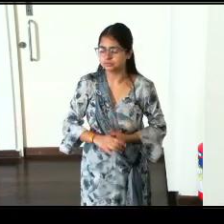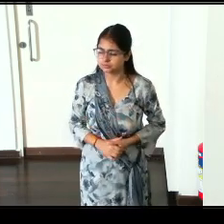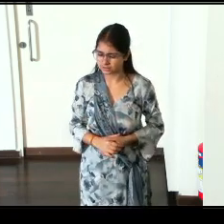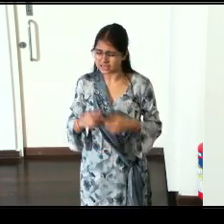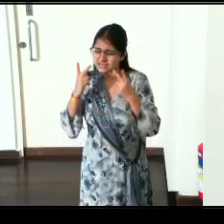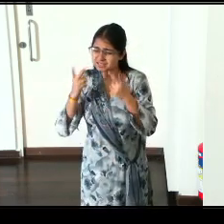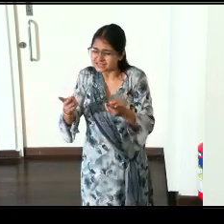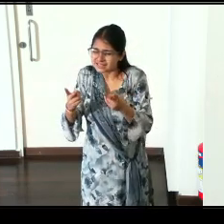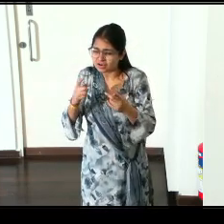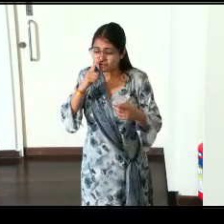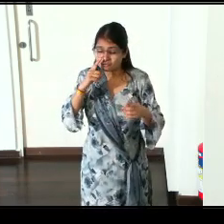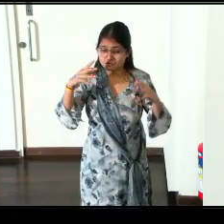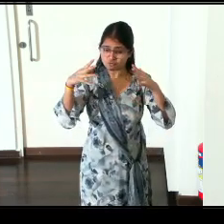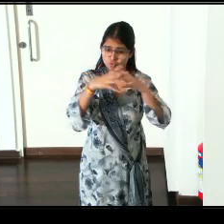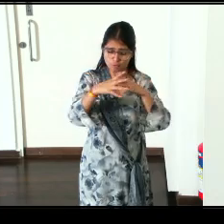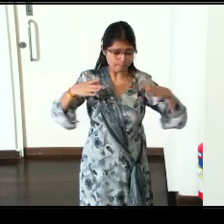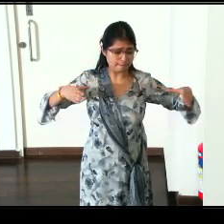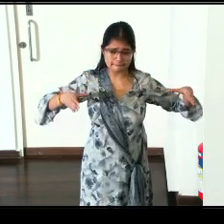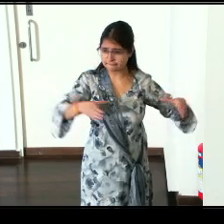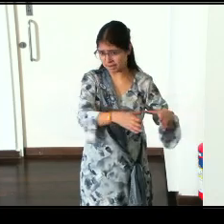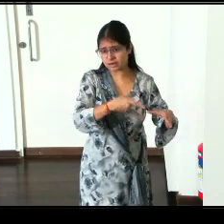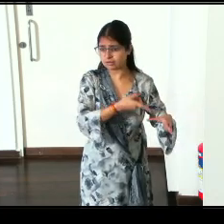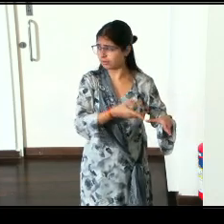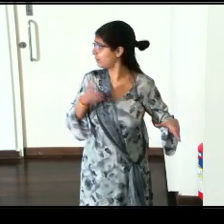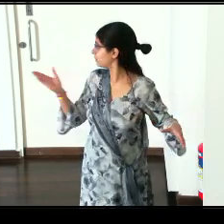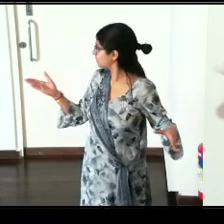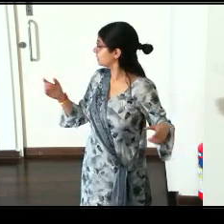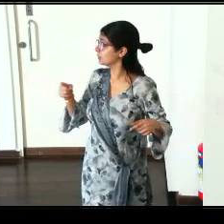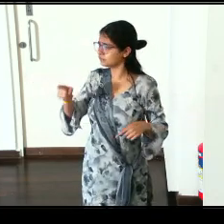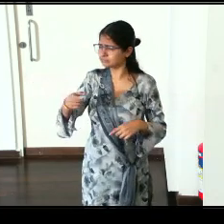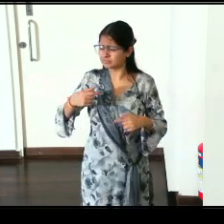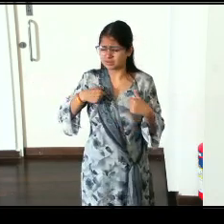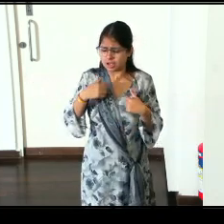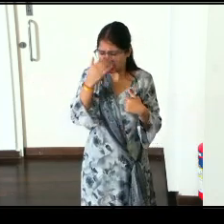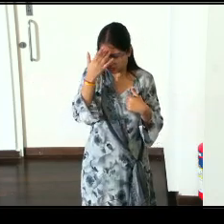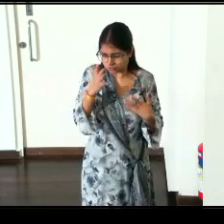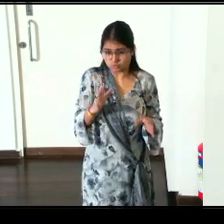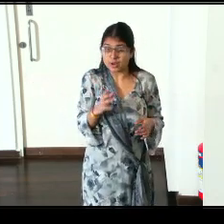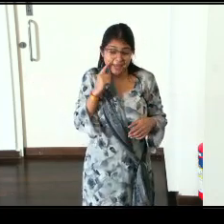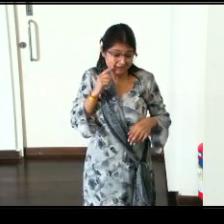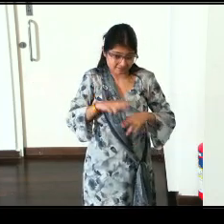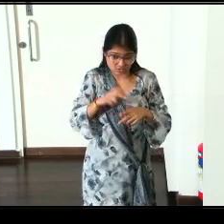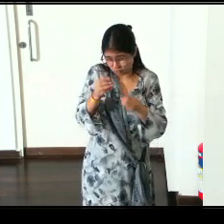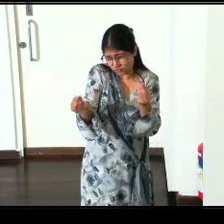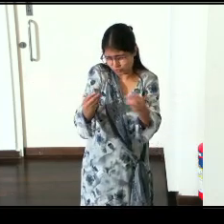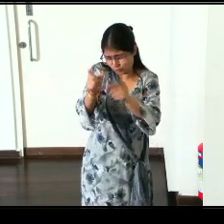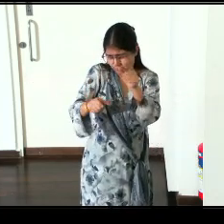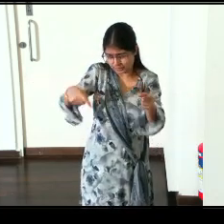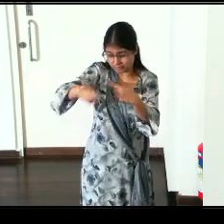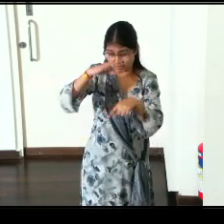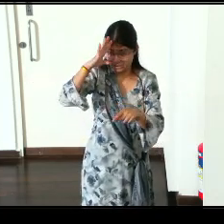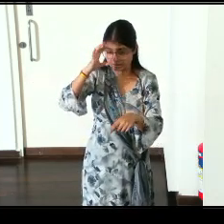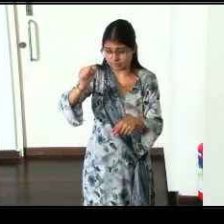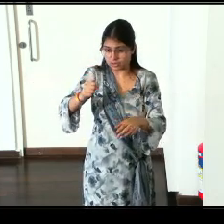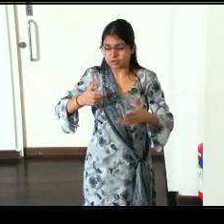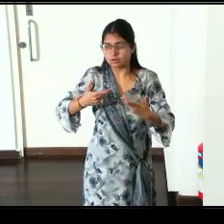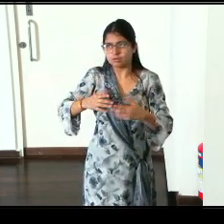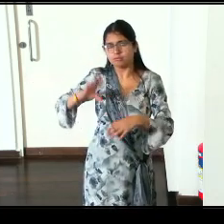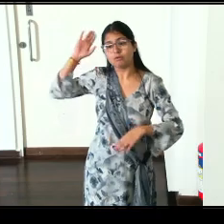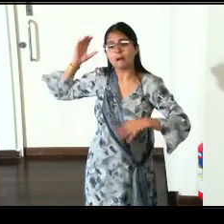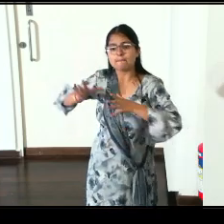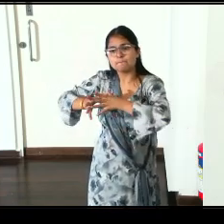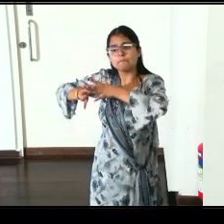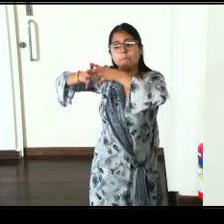I don't know, at least a few of you might remember the big, so what shall we call, the sort of